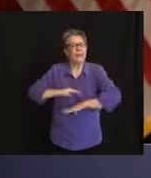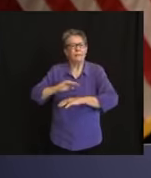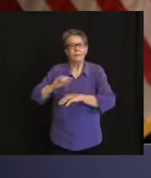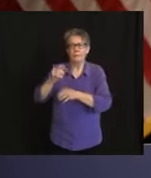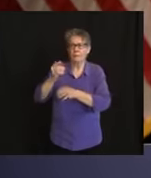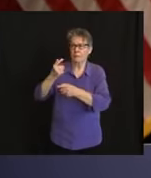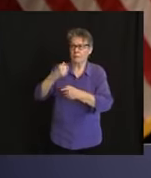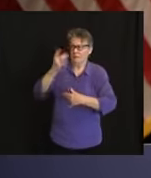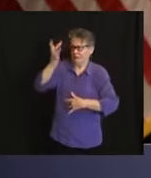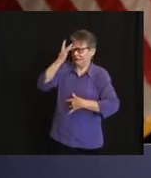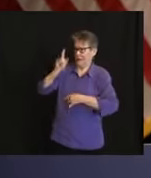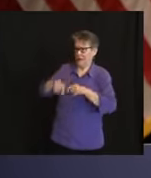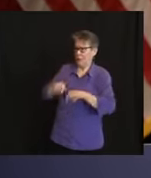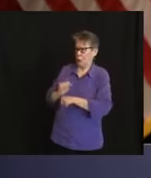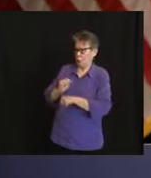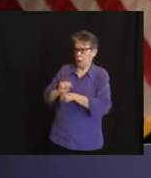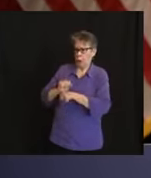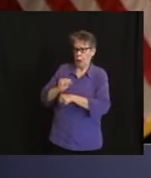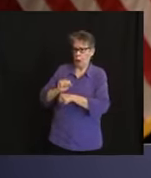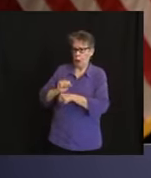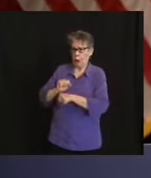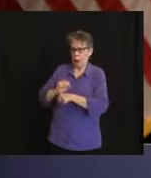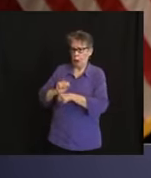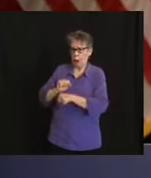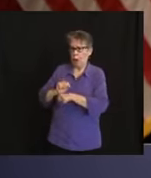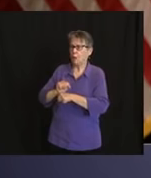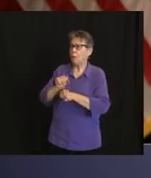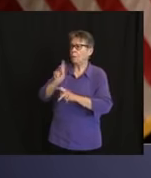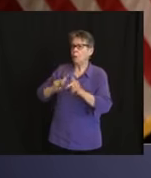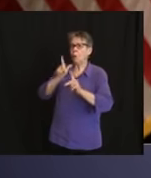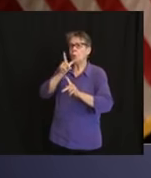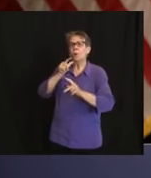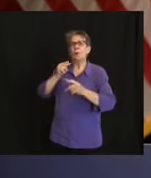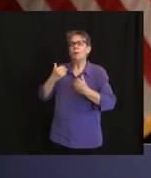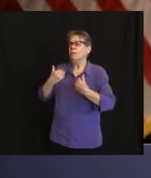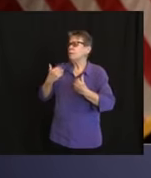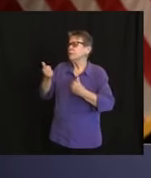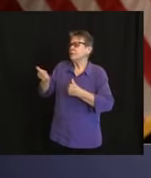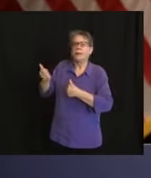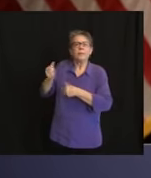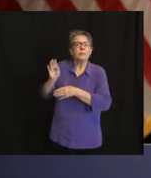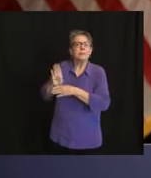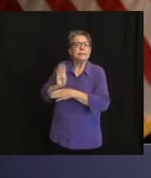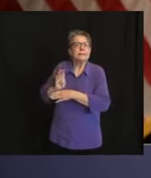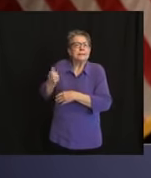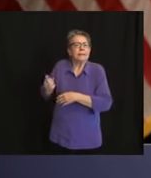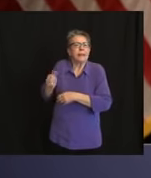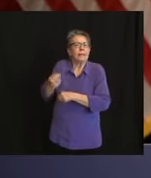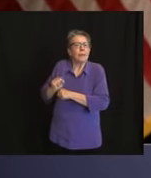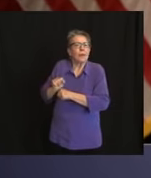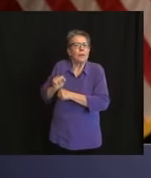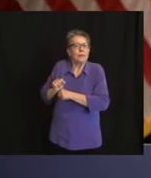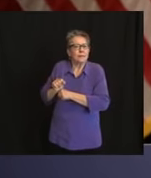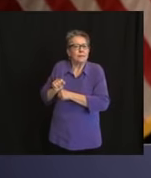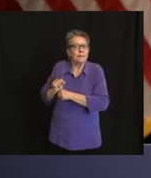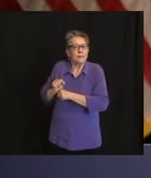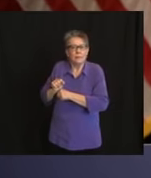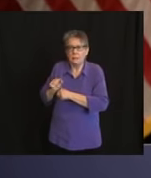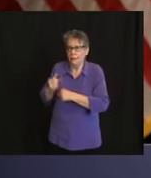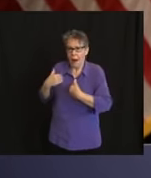going to probably have to come back to you on some of this. Dan, will you help me out with this? But there has clearly been improvement. And if you're still